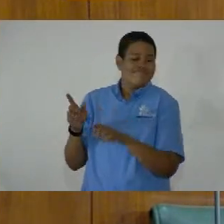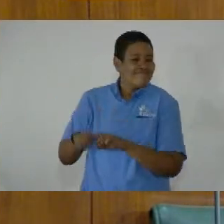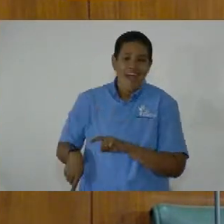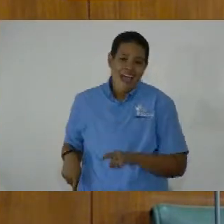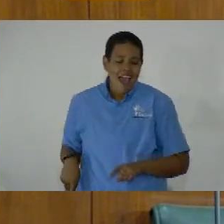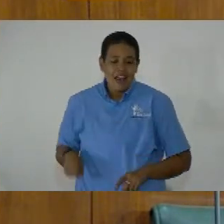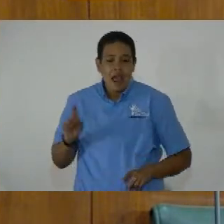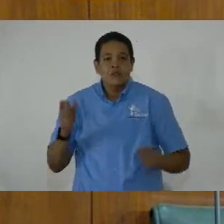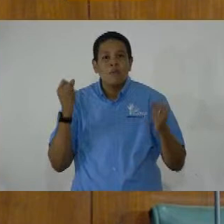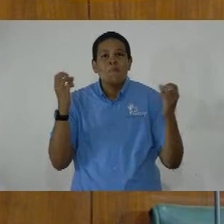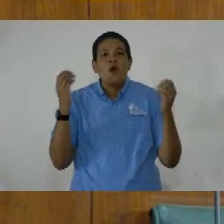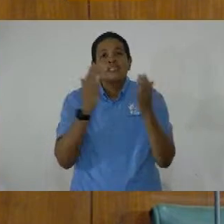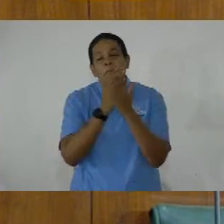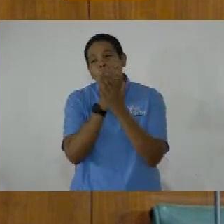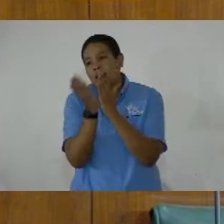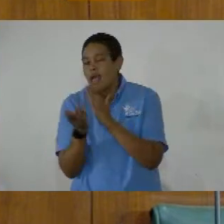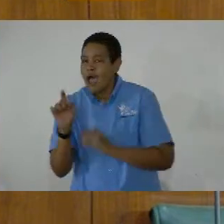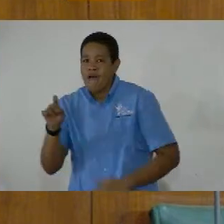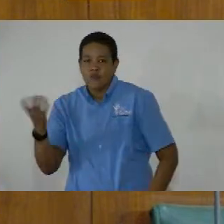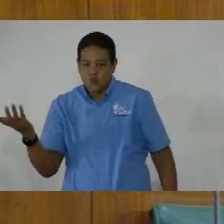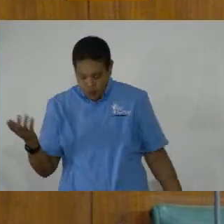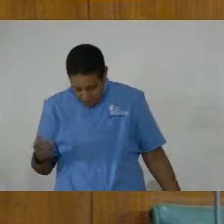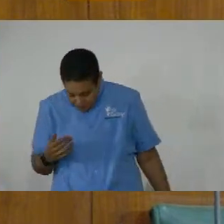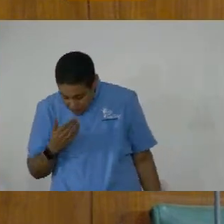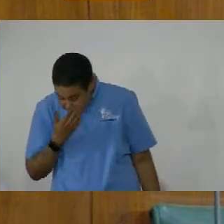to be multiple engines.